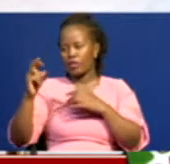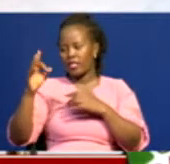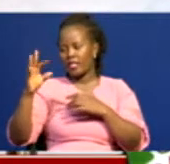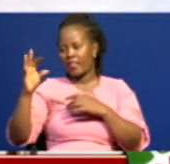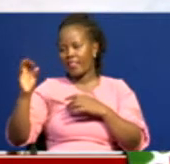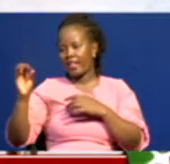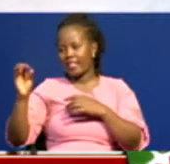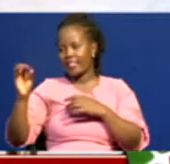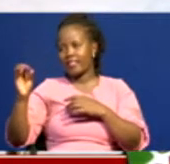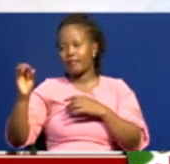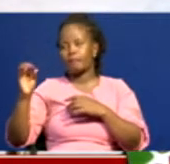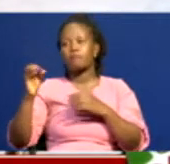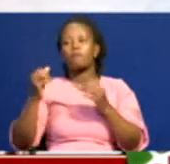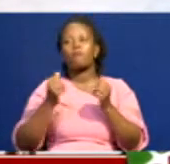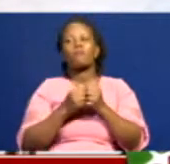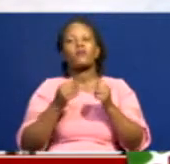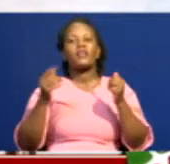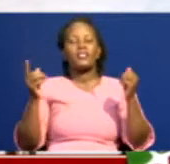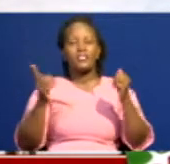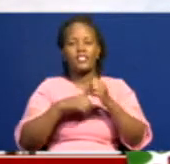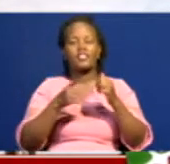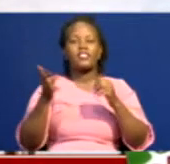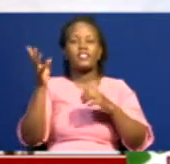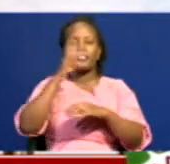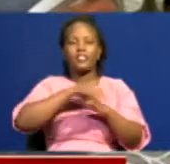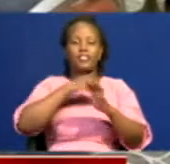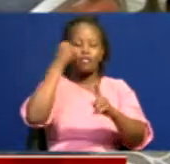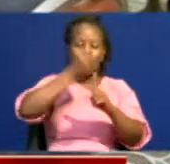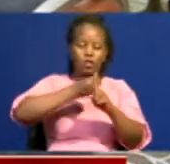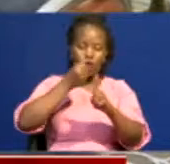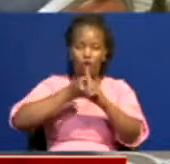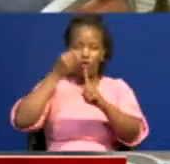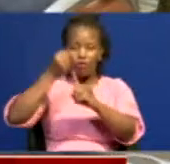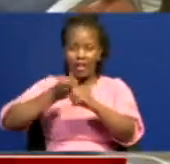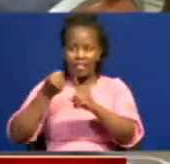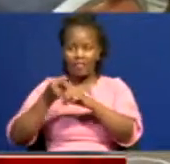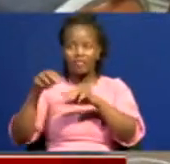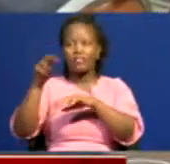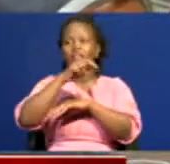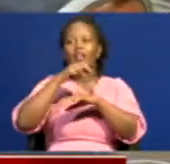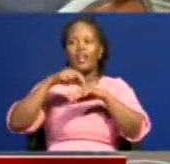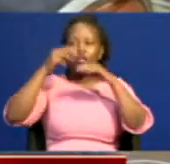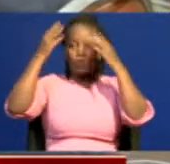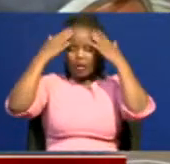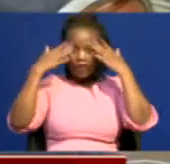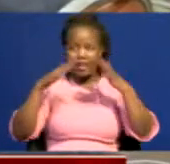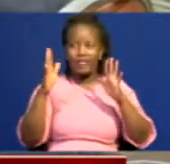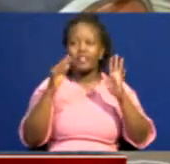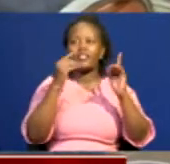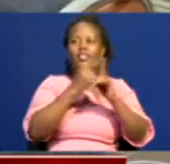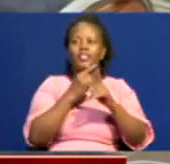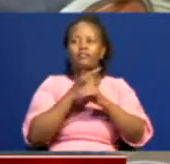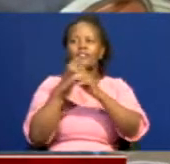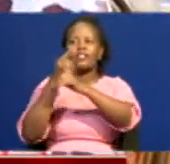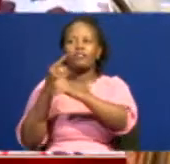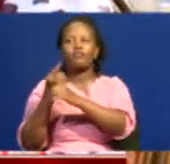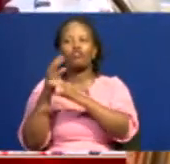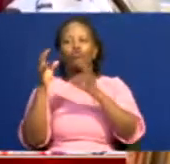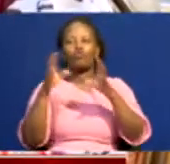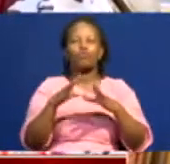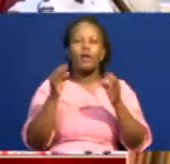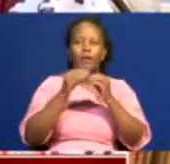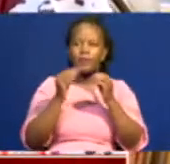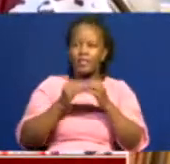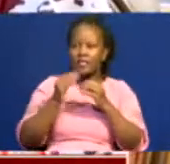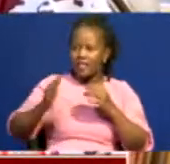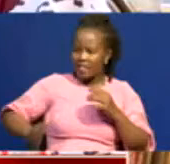As part of the 16 Days of Activism national campaign, different non-governmental organizations are meeting in Naivasha,